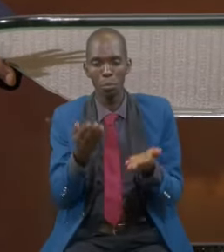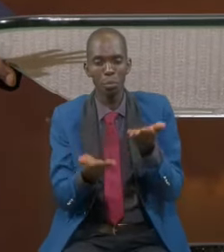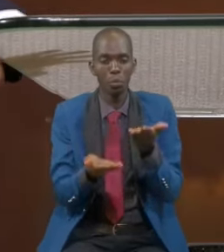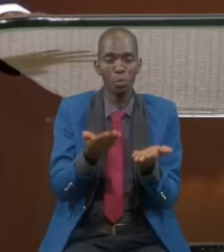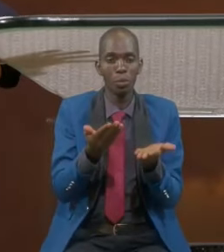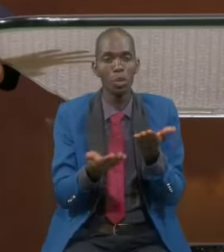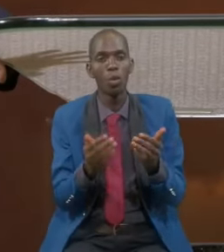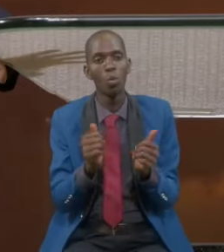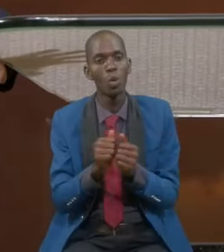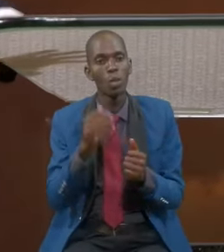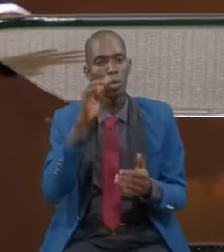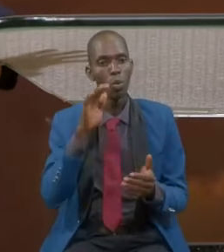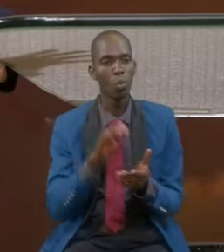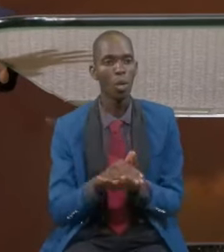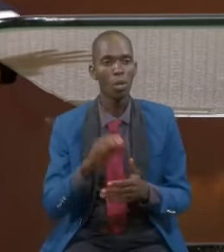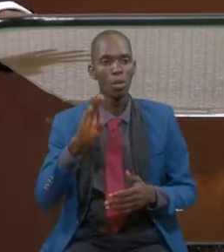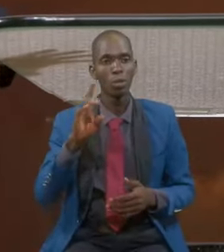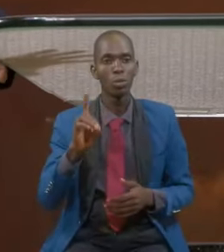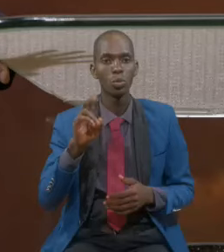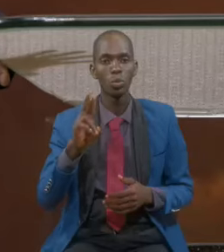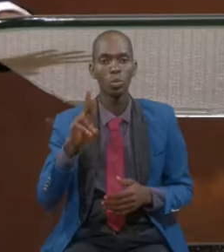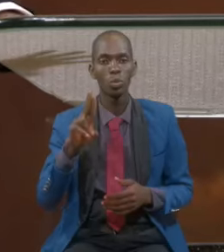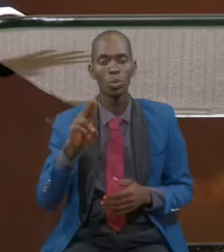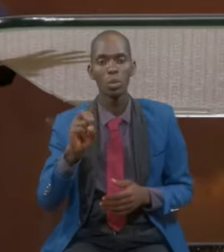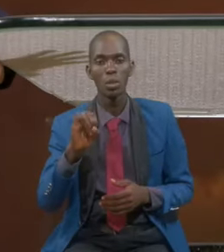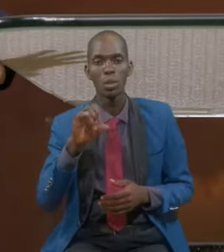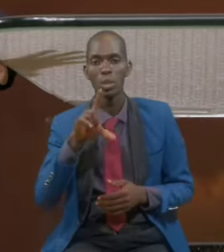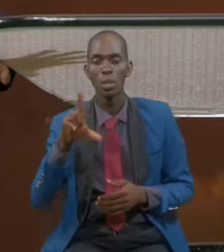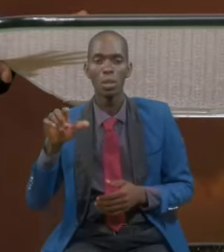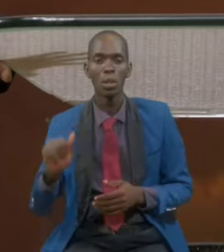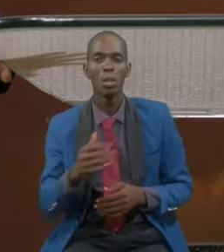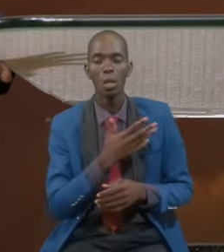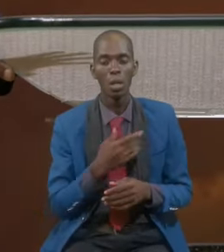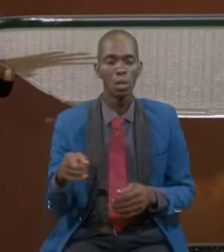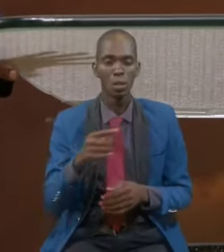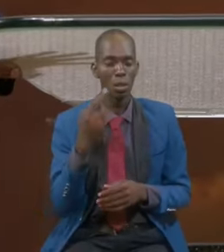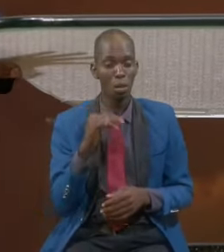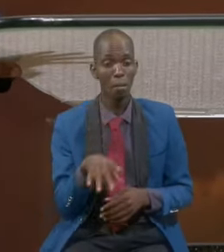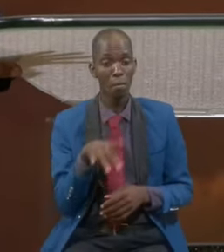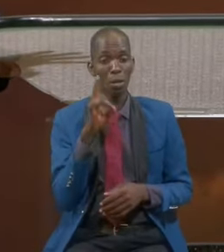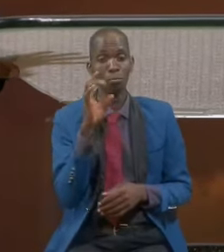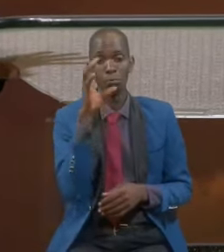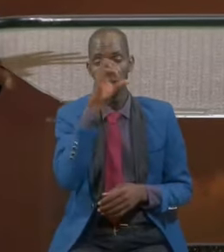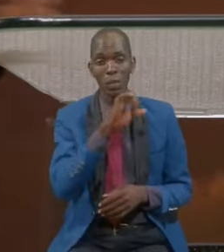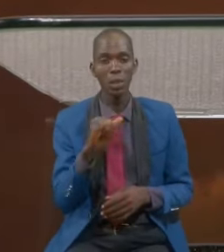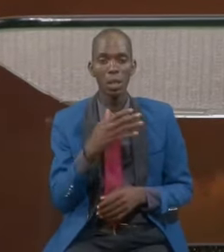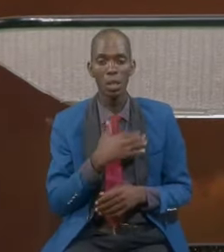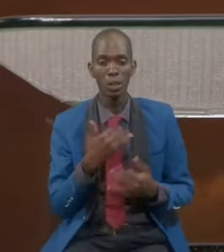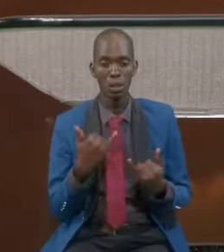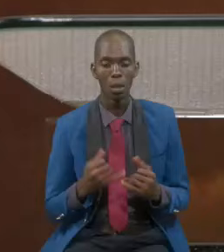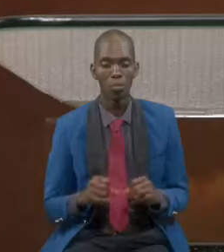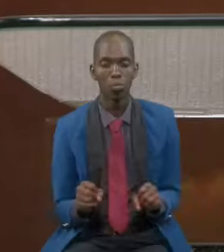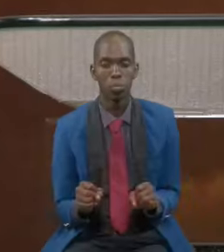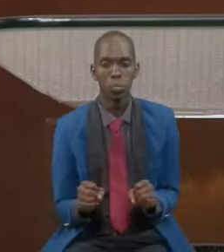wife Drusilla, and put them on the balances, and they were found wanting, he trembled.